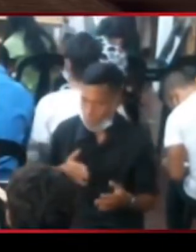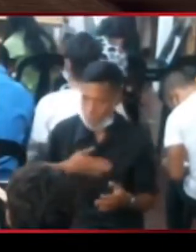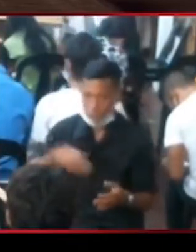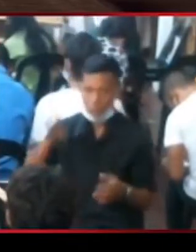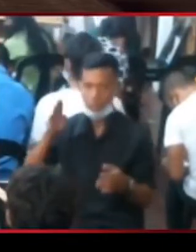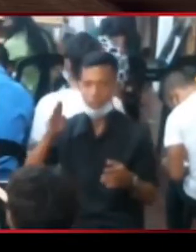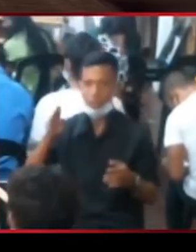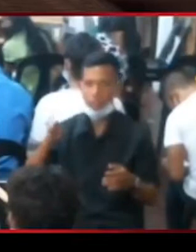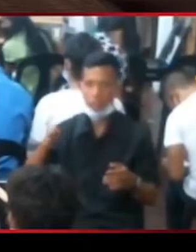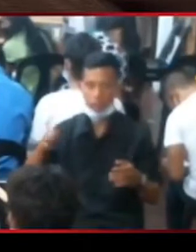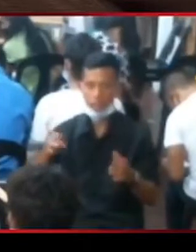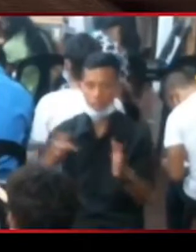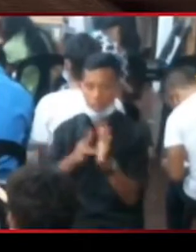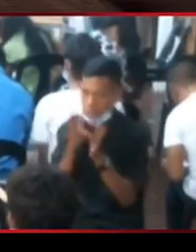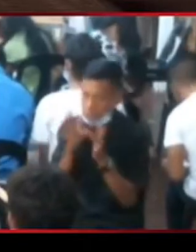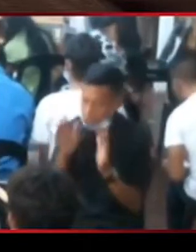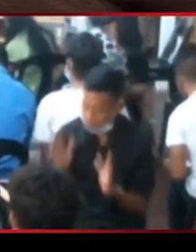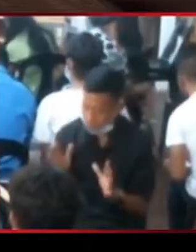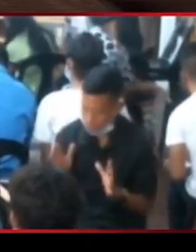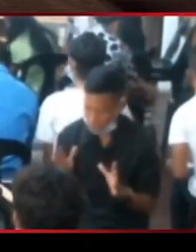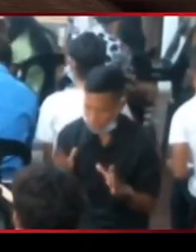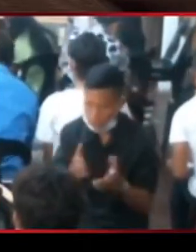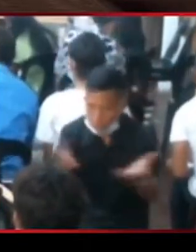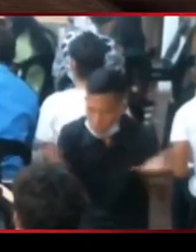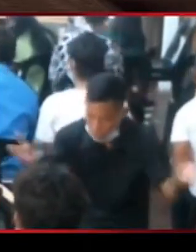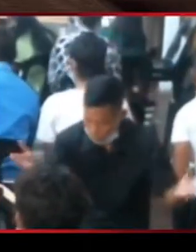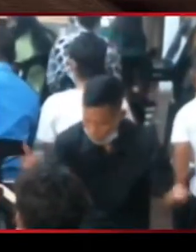temptations. Verse 4.